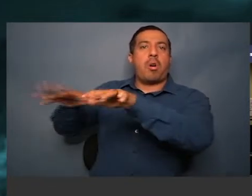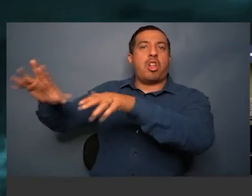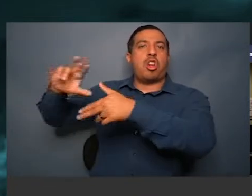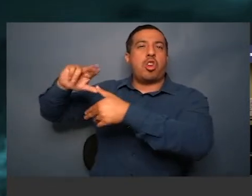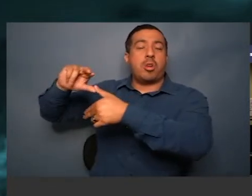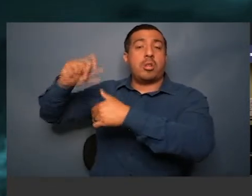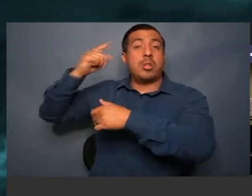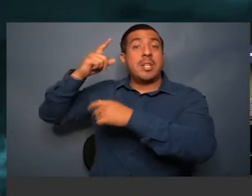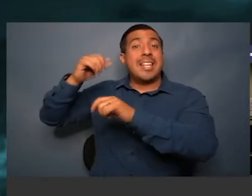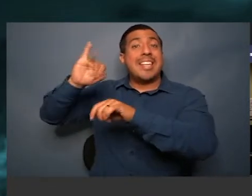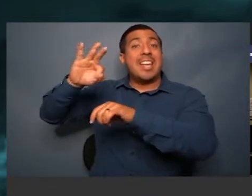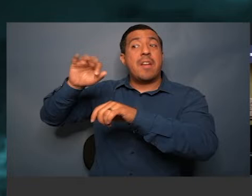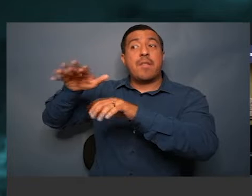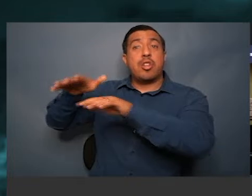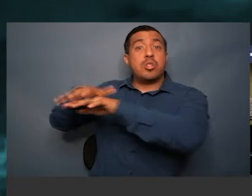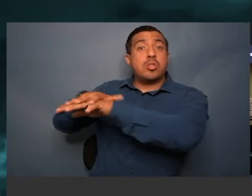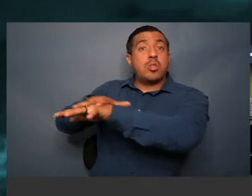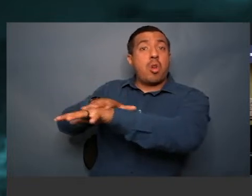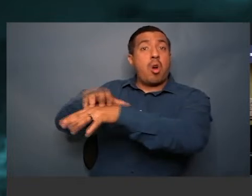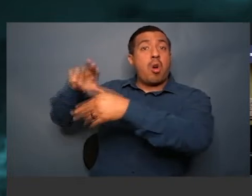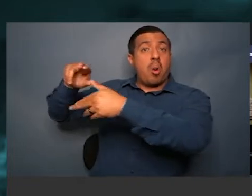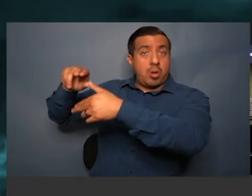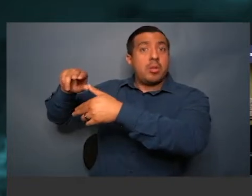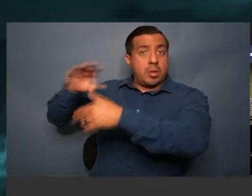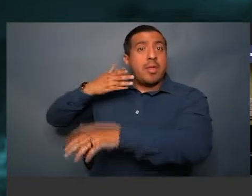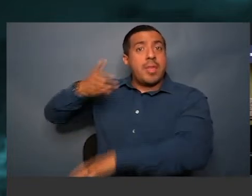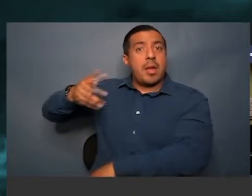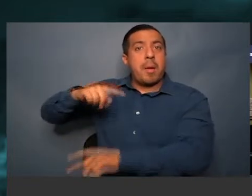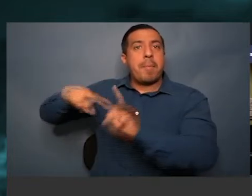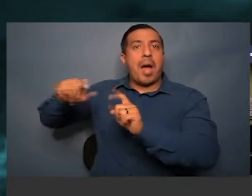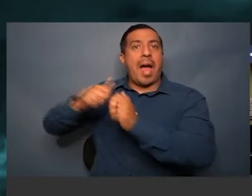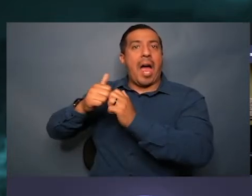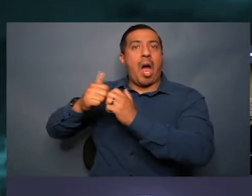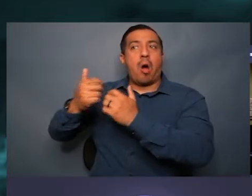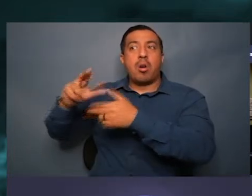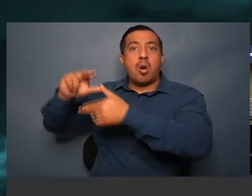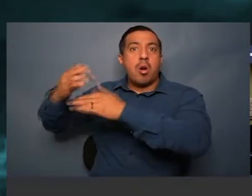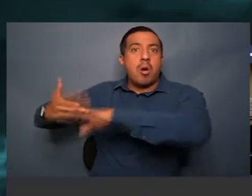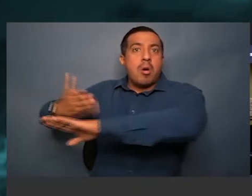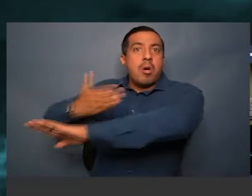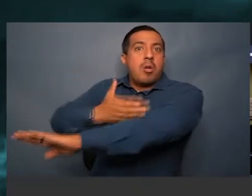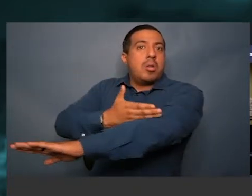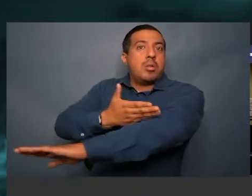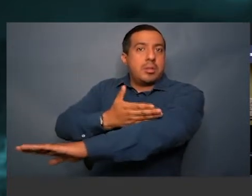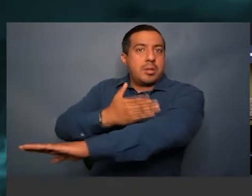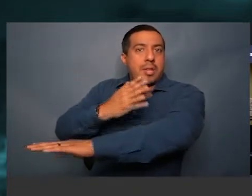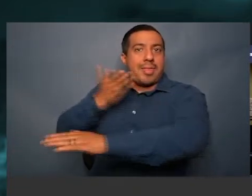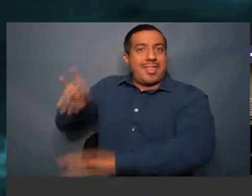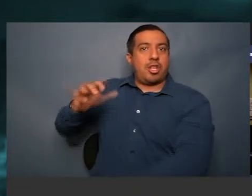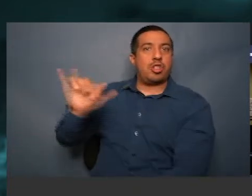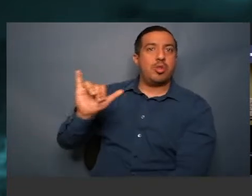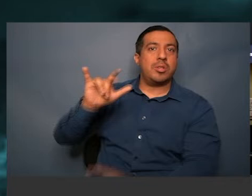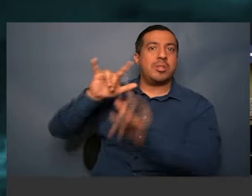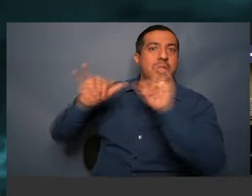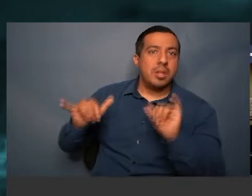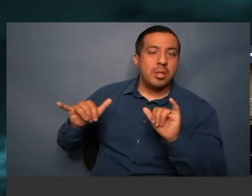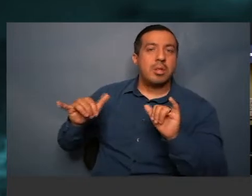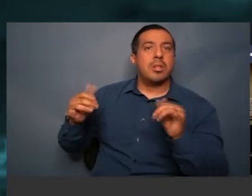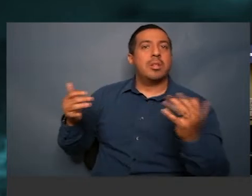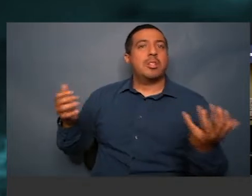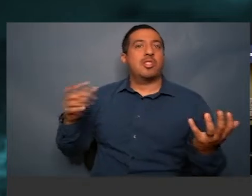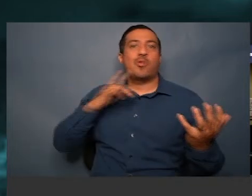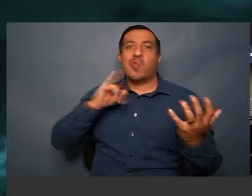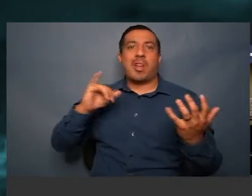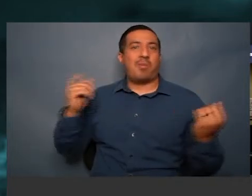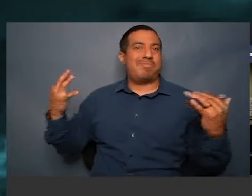that slow down hurricanes were present, and the things that help fire up hurricanes were. And so all those things kind of came together at the